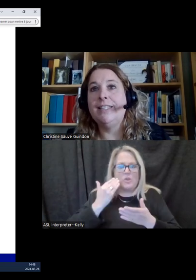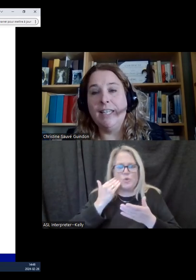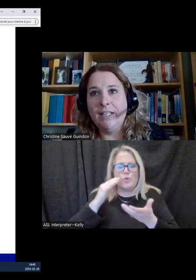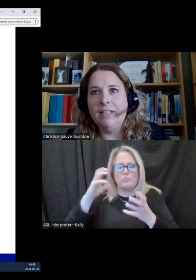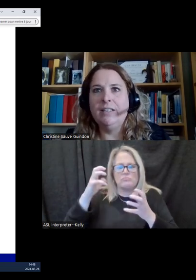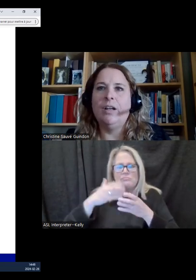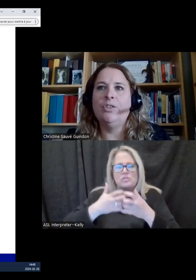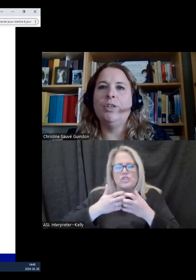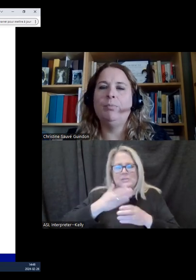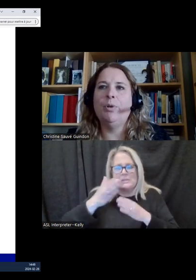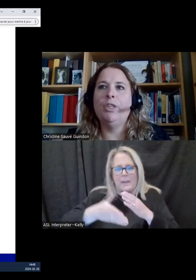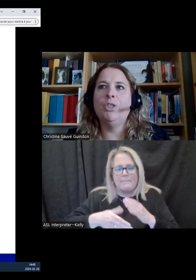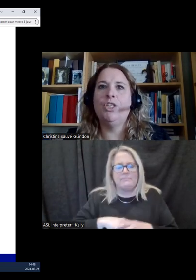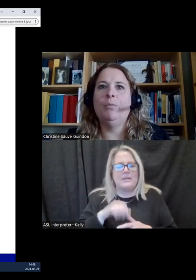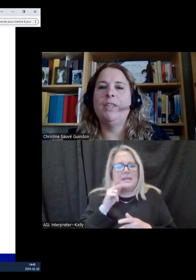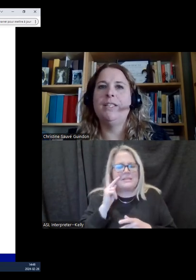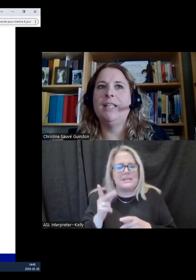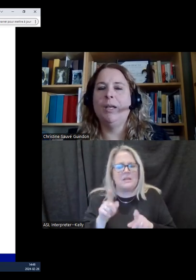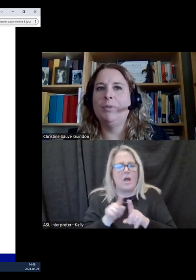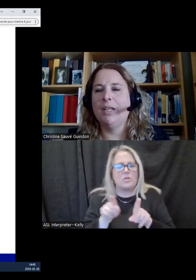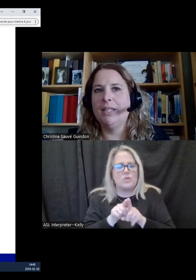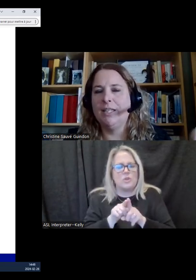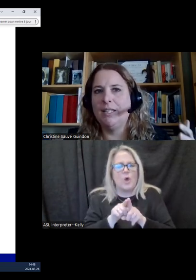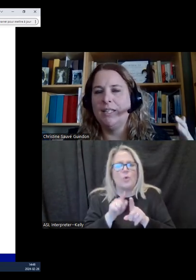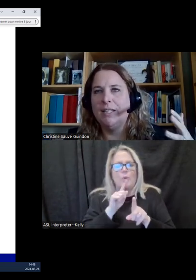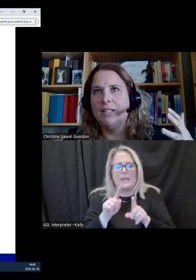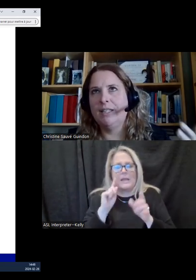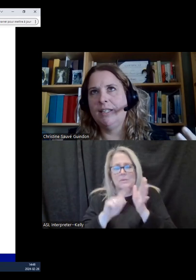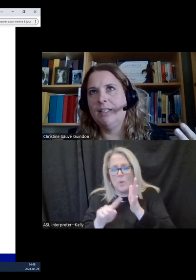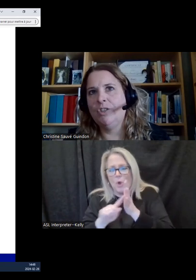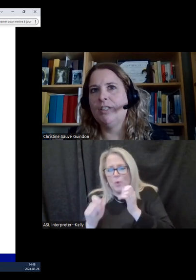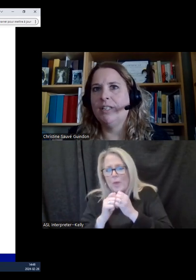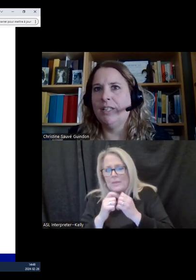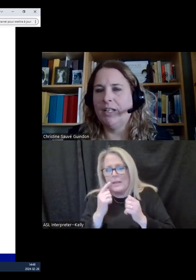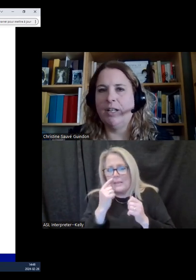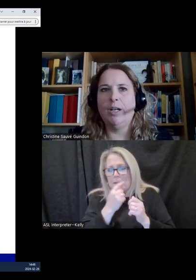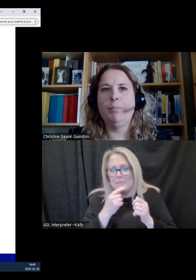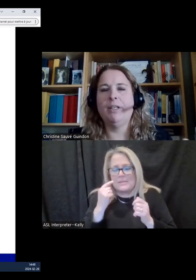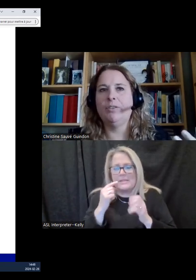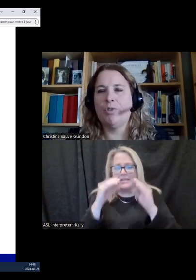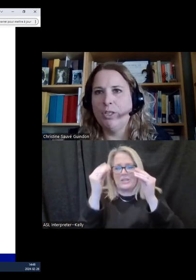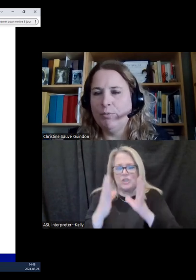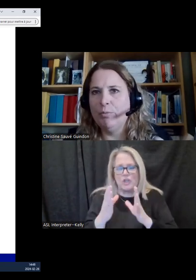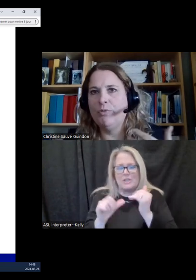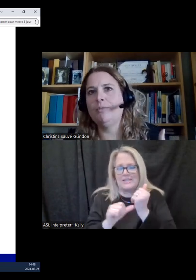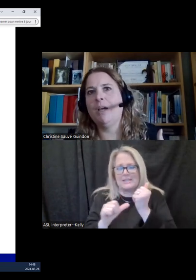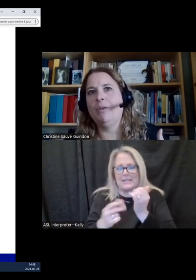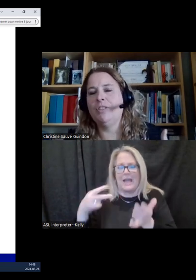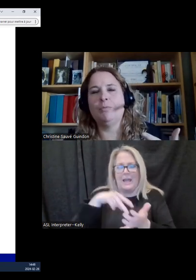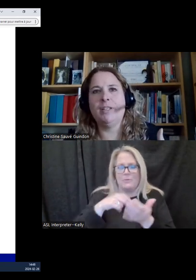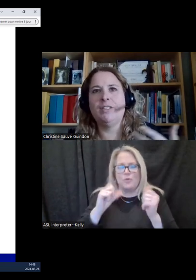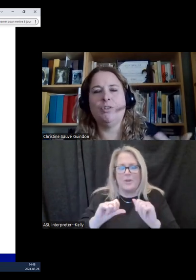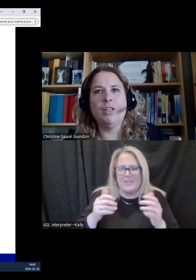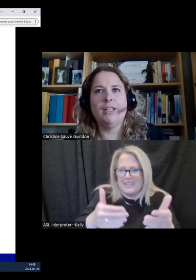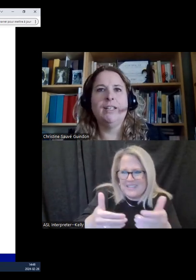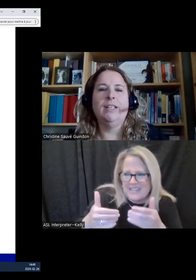Not seen. He also explored the machine with his lips, and the teacher assistant got up and tried to remove his mouth. She